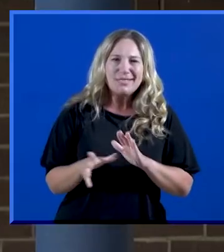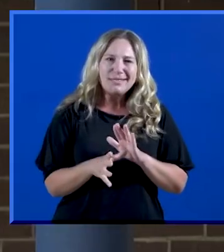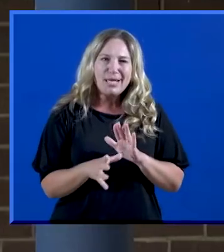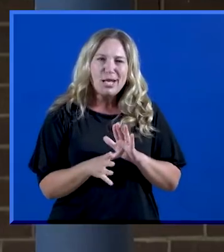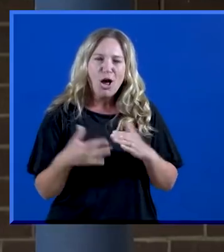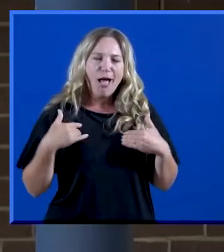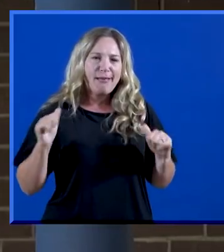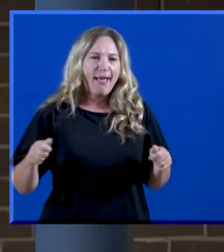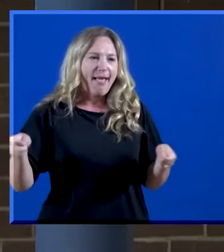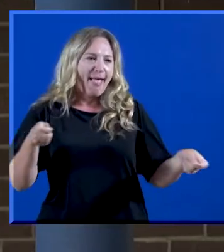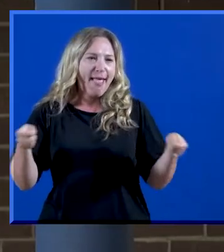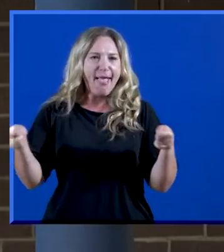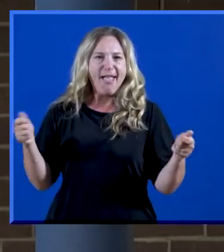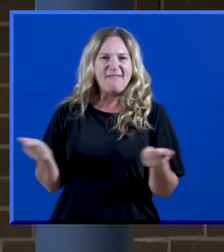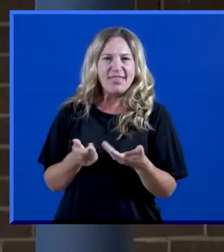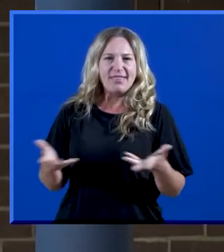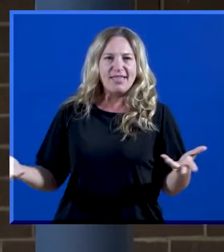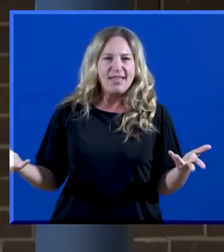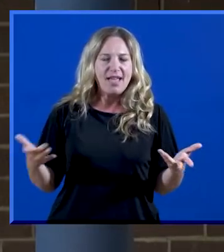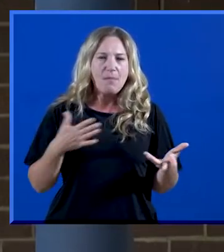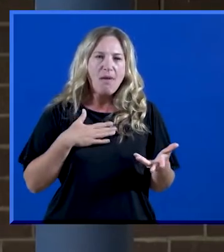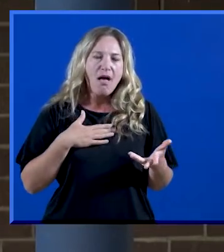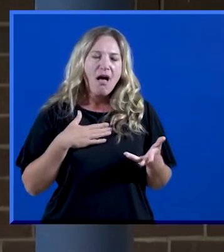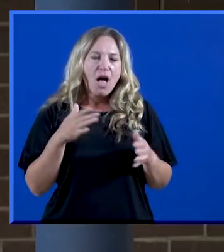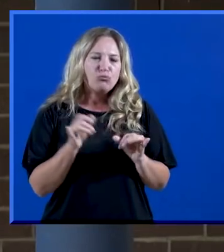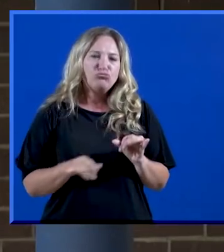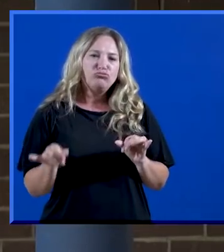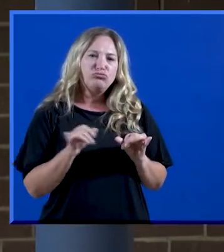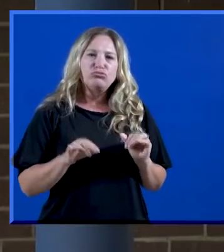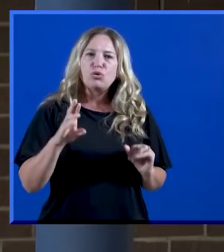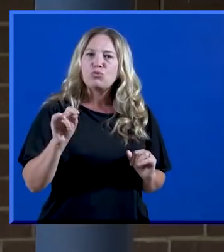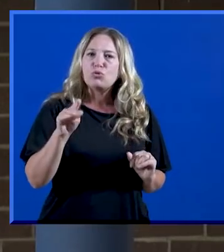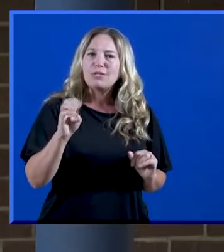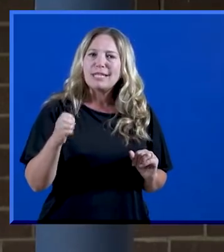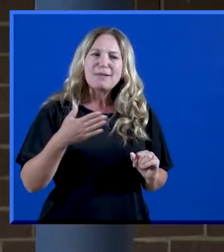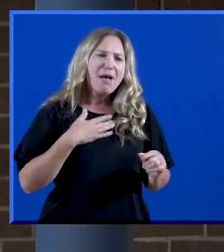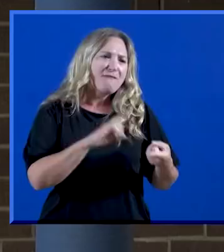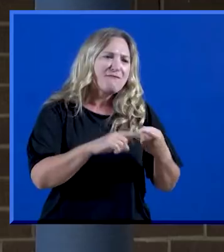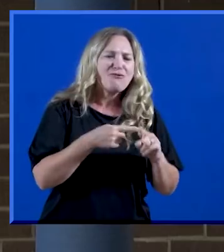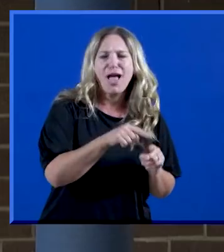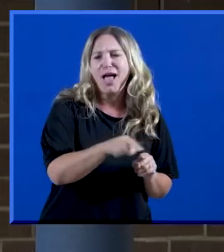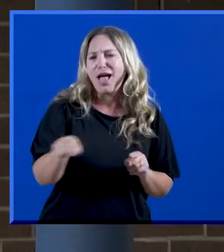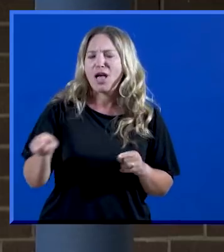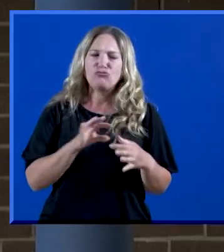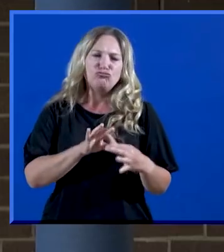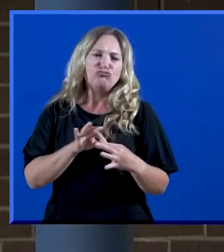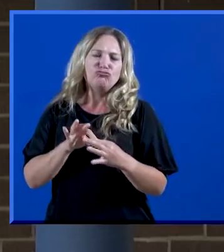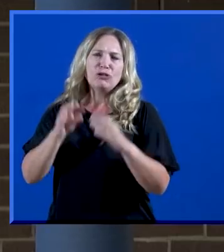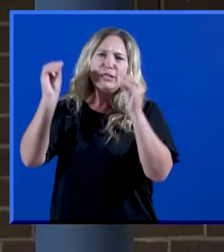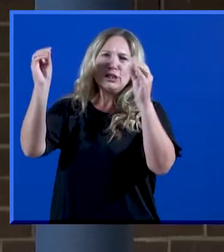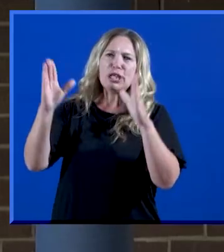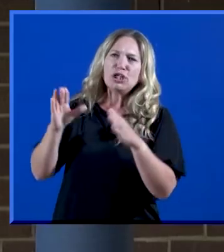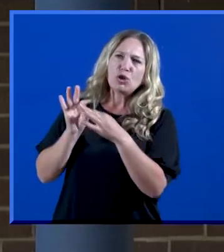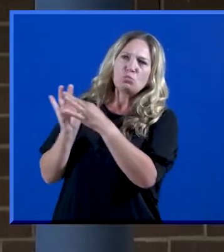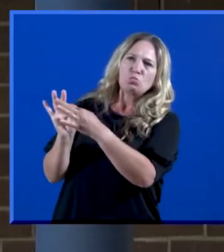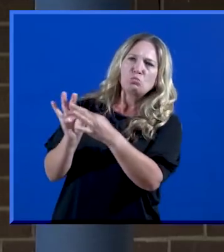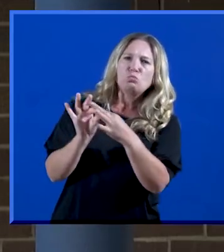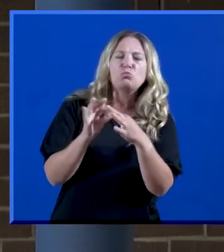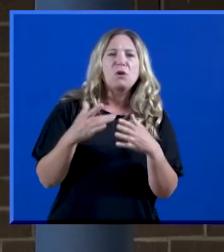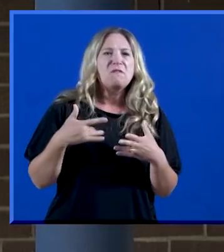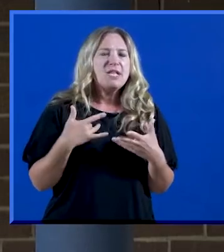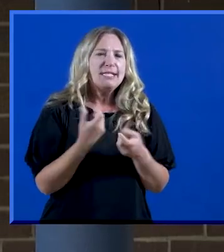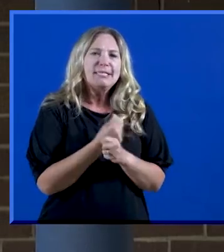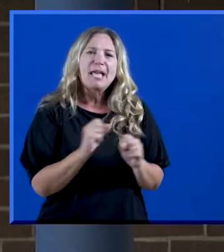cool senior who had everything under control. You had a routine. You had the comfort of lifelong friends, teachers that you knew,